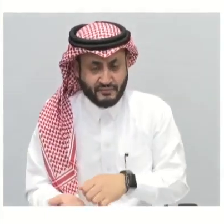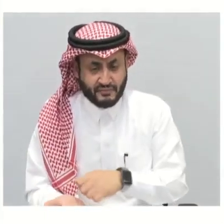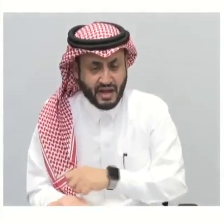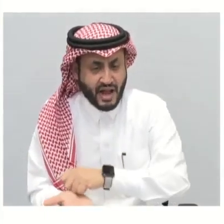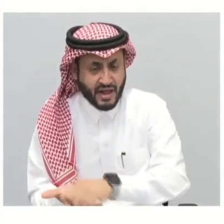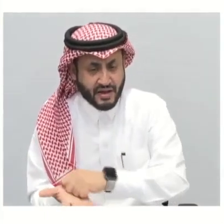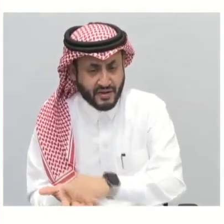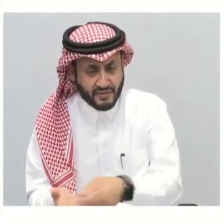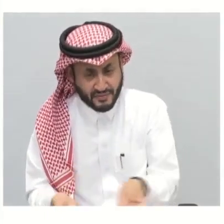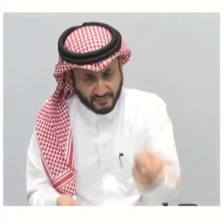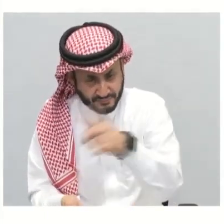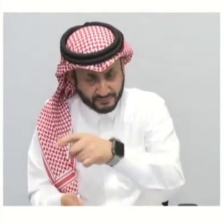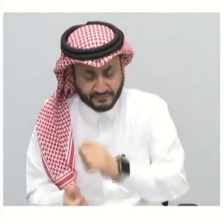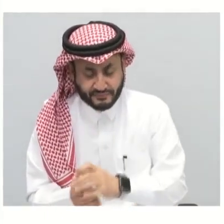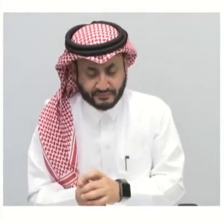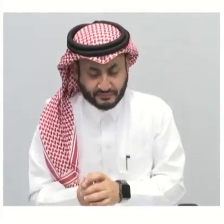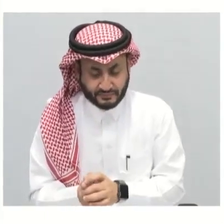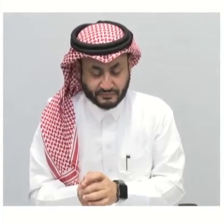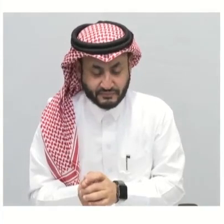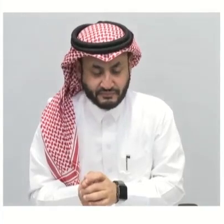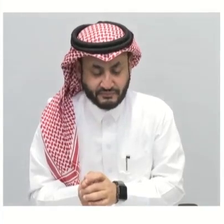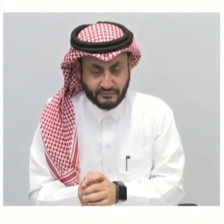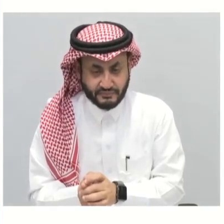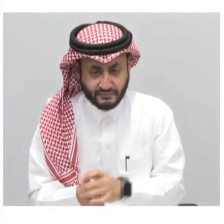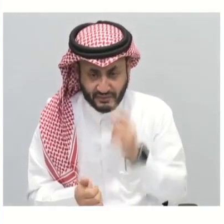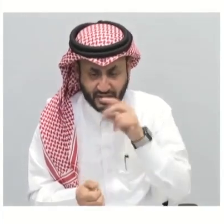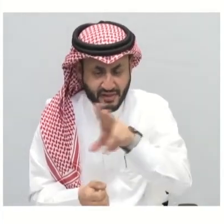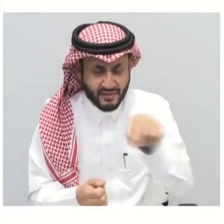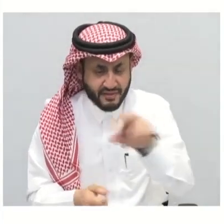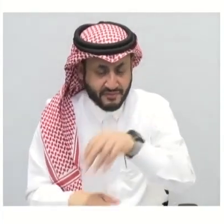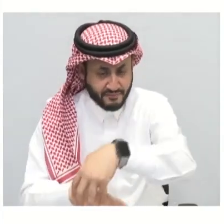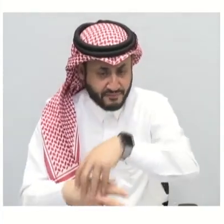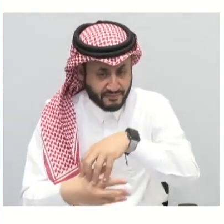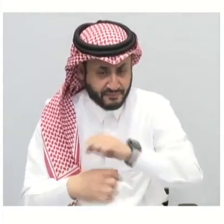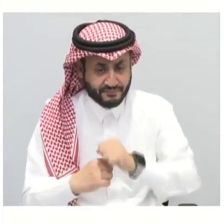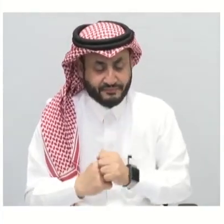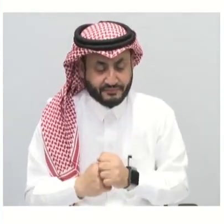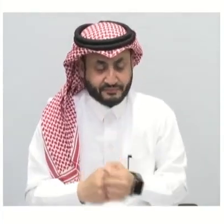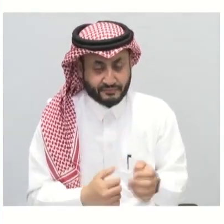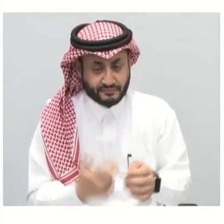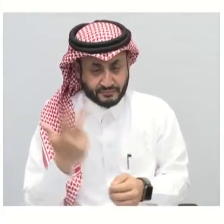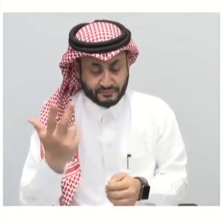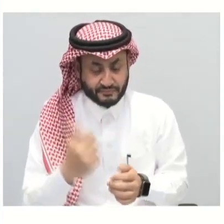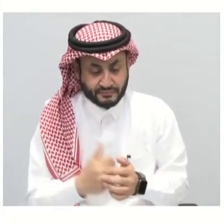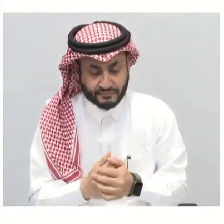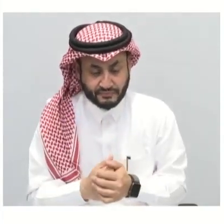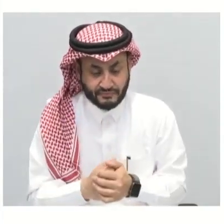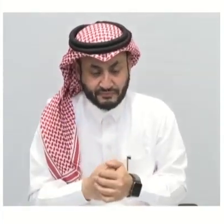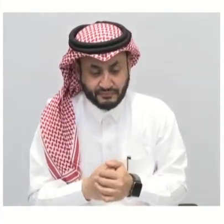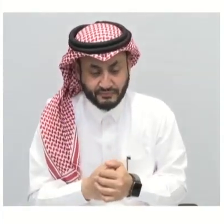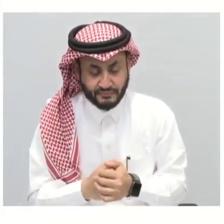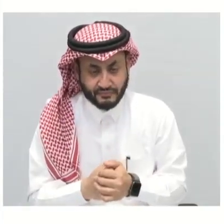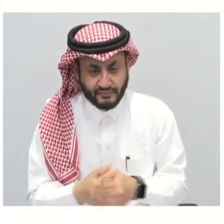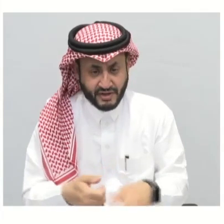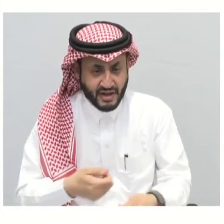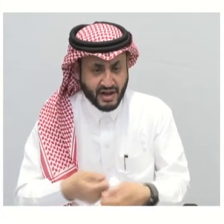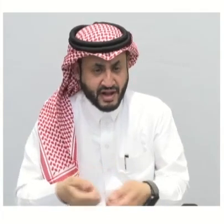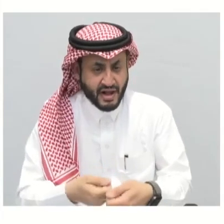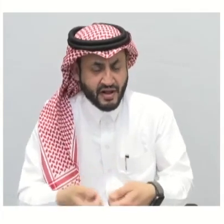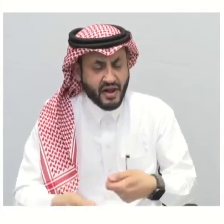cleaner tomorrow afternoon, as you can see on the table. Number three, he is buying